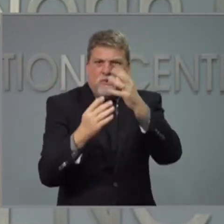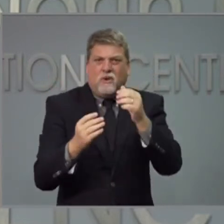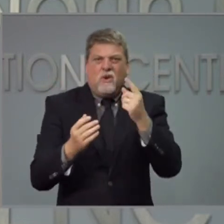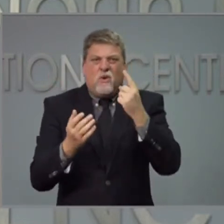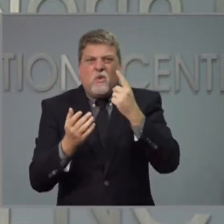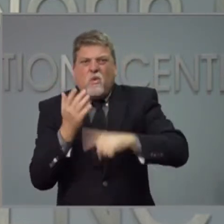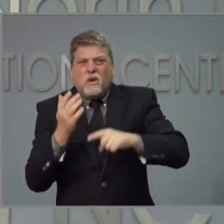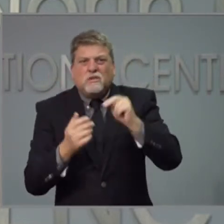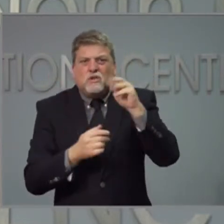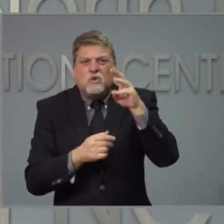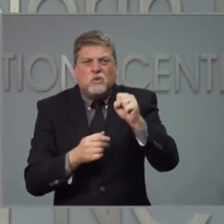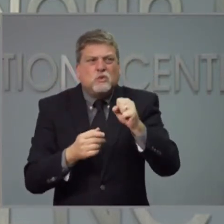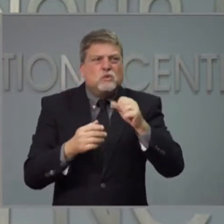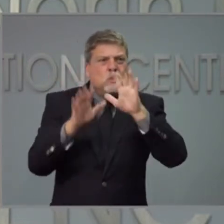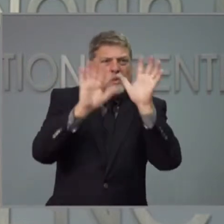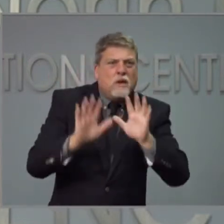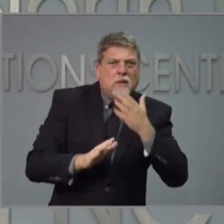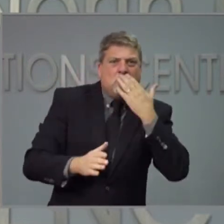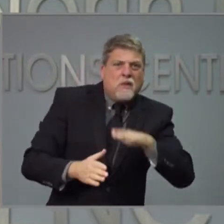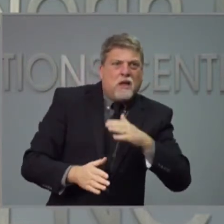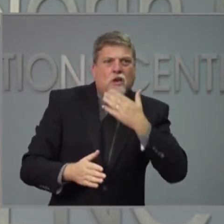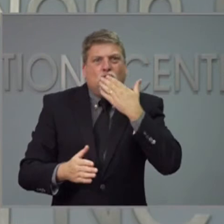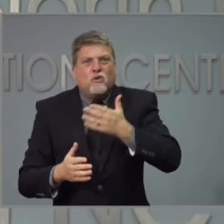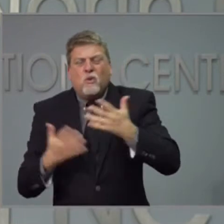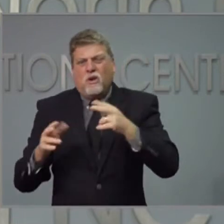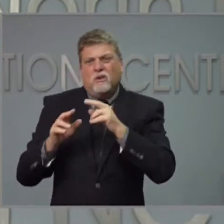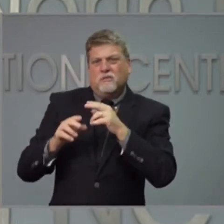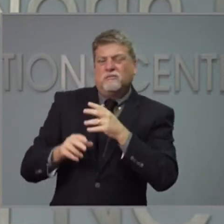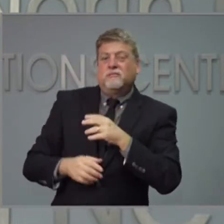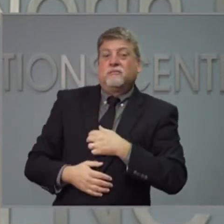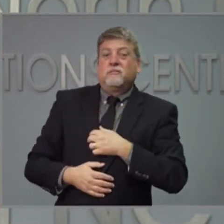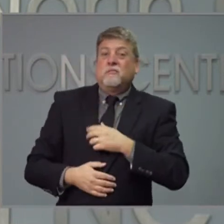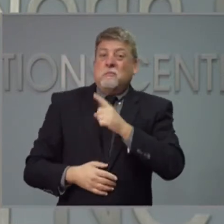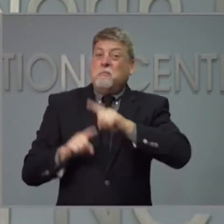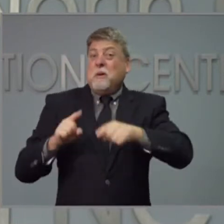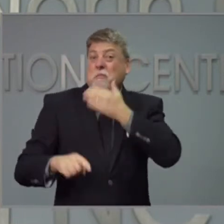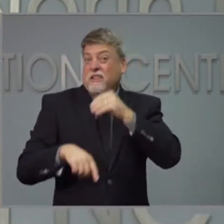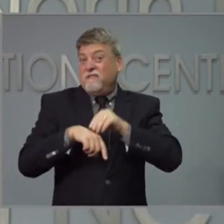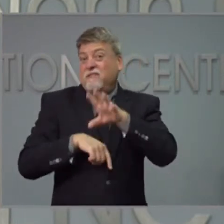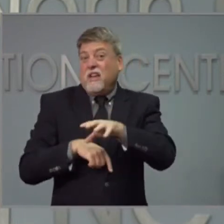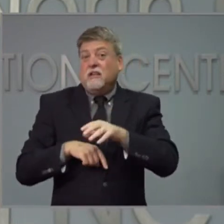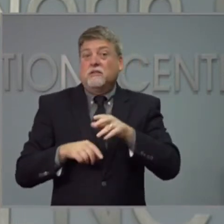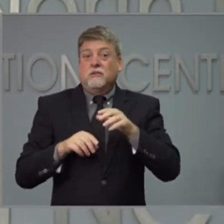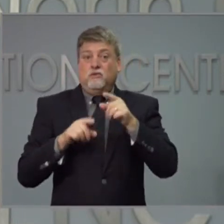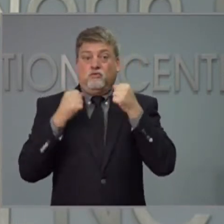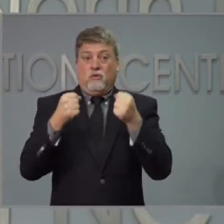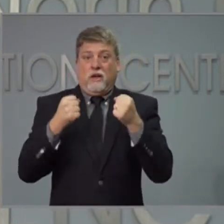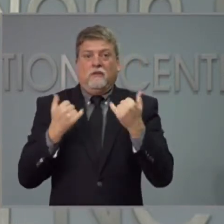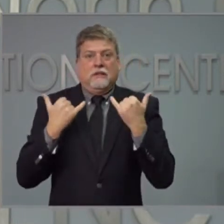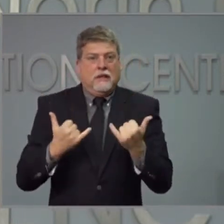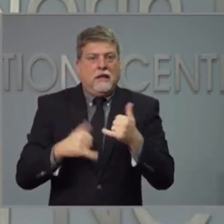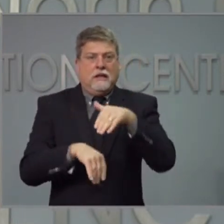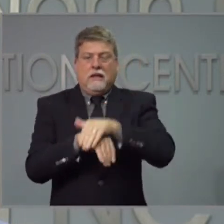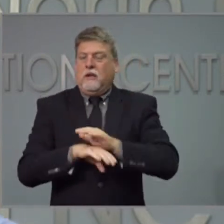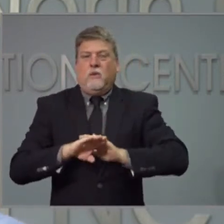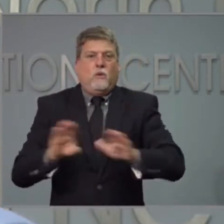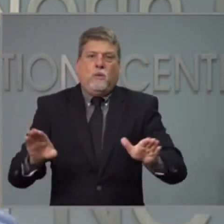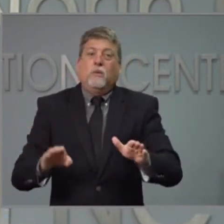the best advice is to stay off the roads today and tonight and stay safe. Thank you. Secretary Cohen.